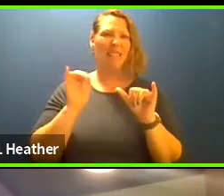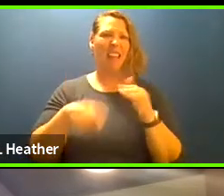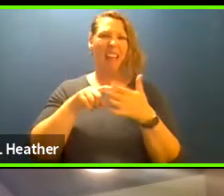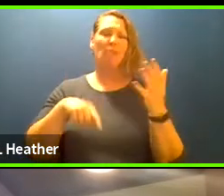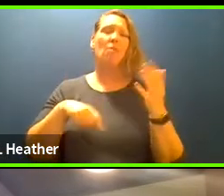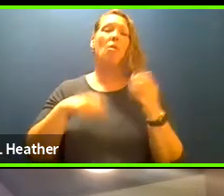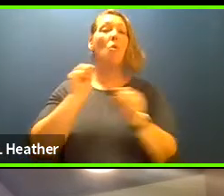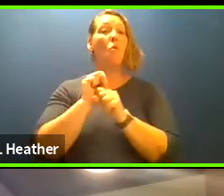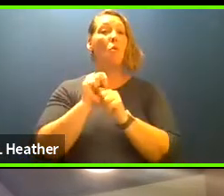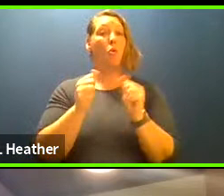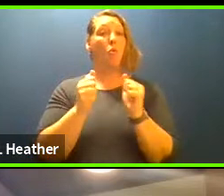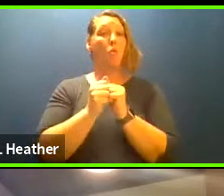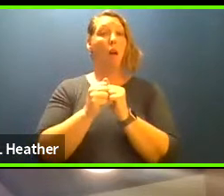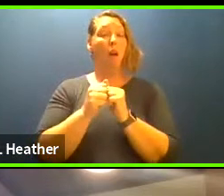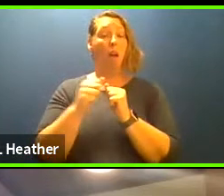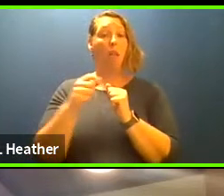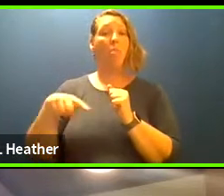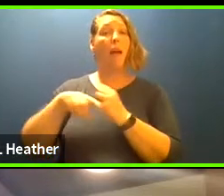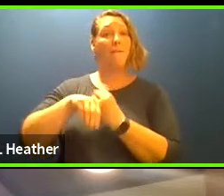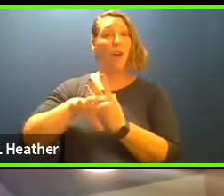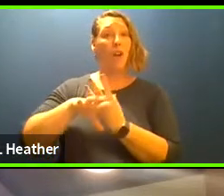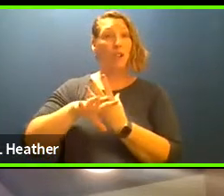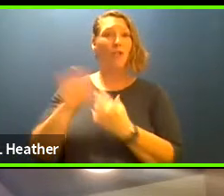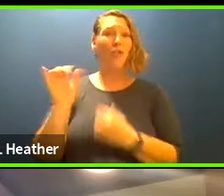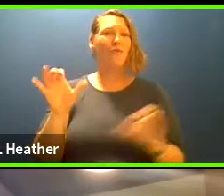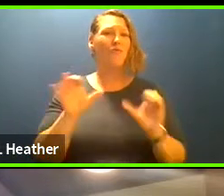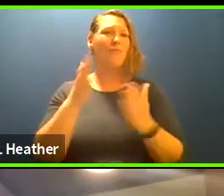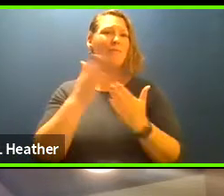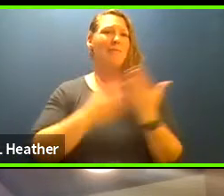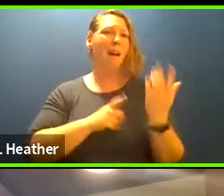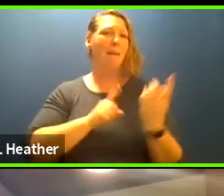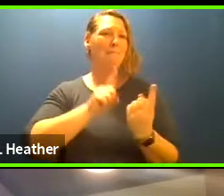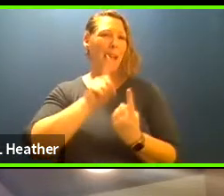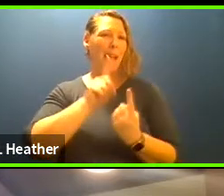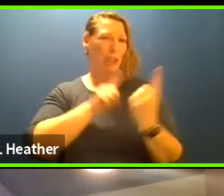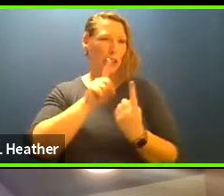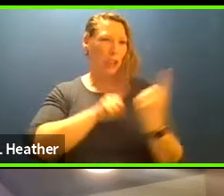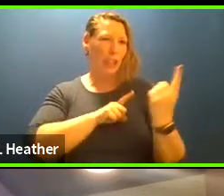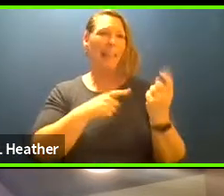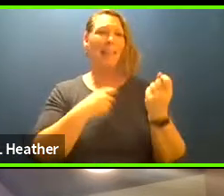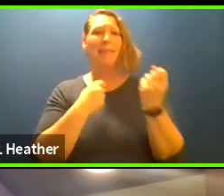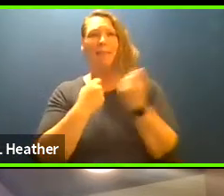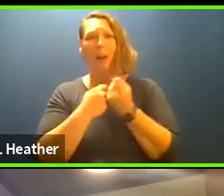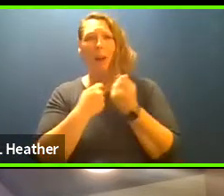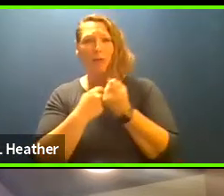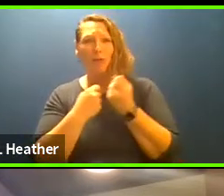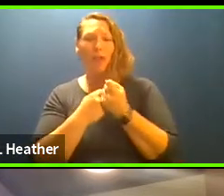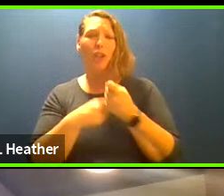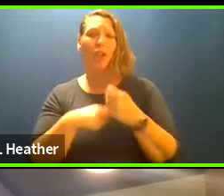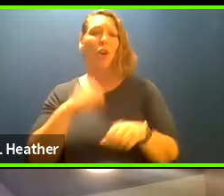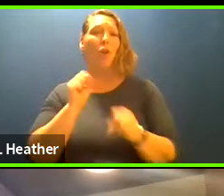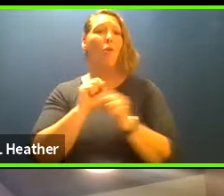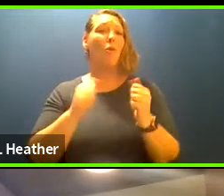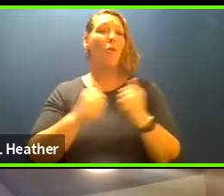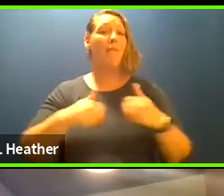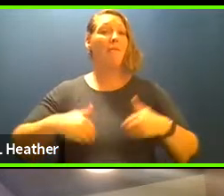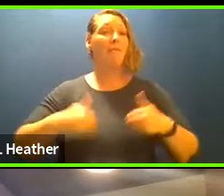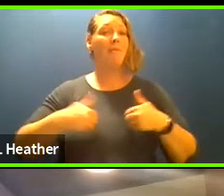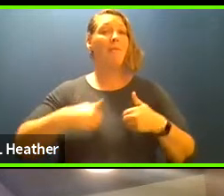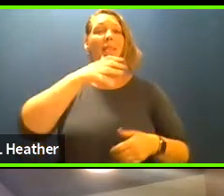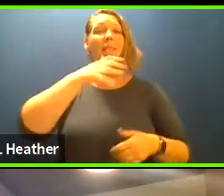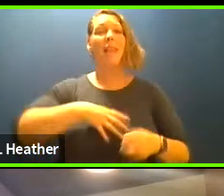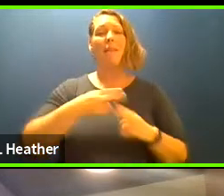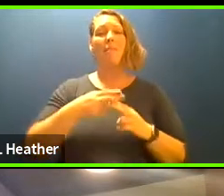a firm virtually, we're also going to do some mentoring and sponsoring. I'm working with a young lady by the name of